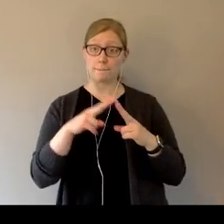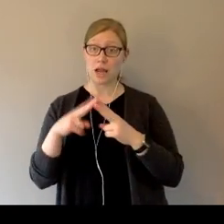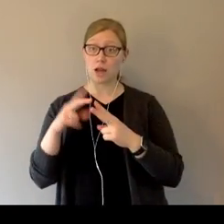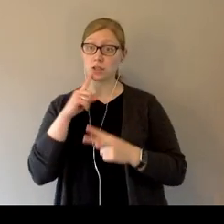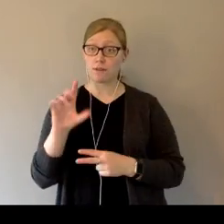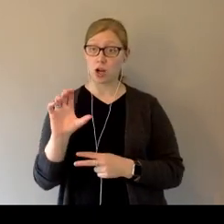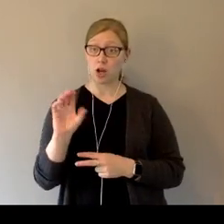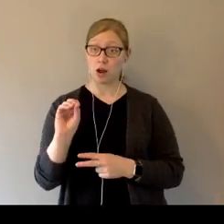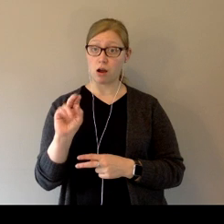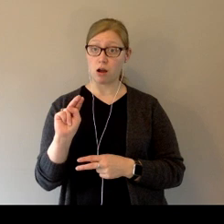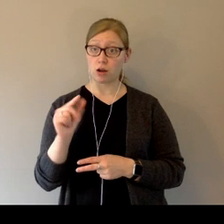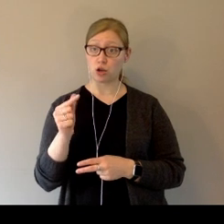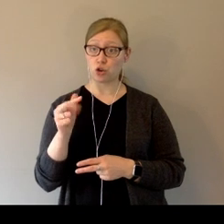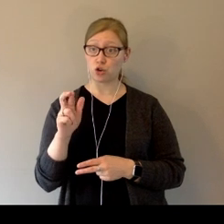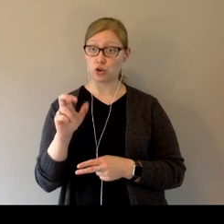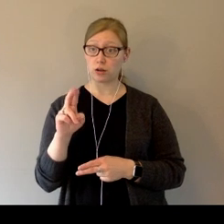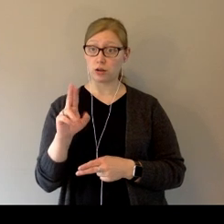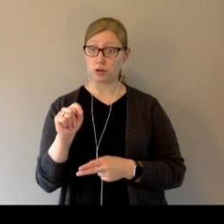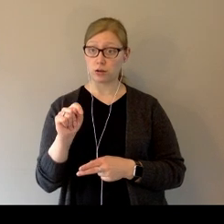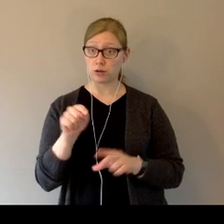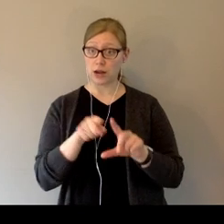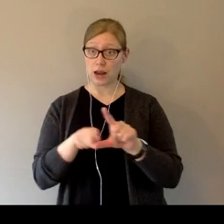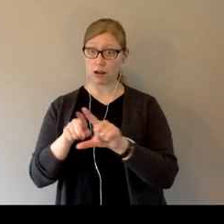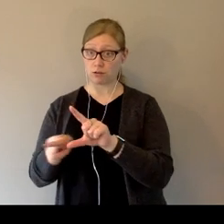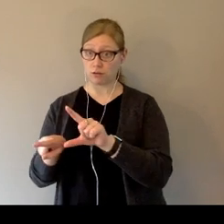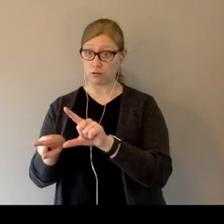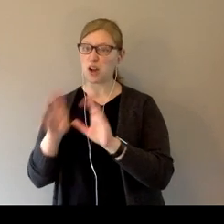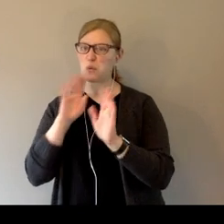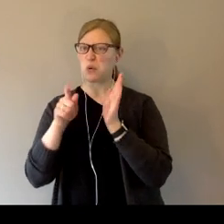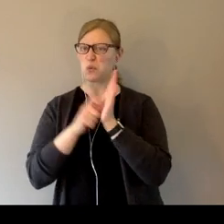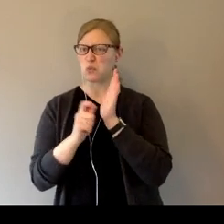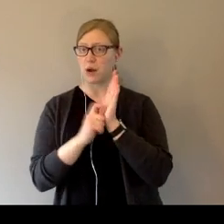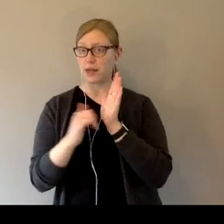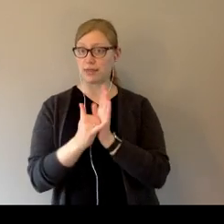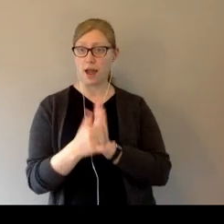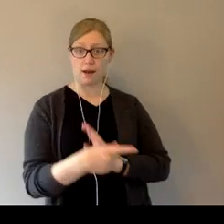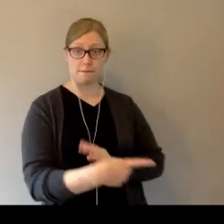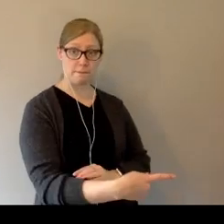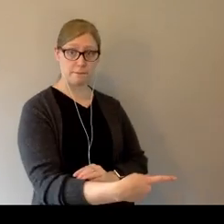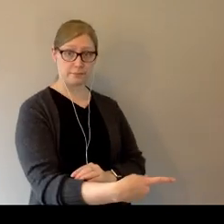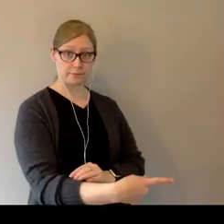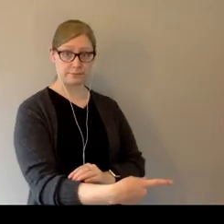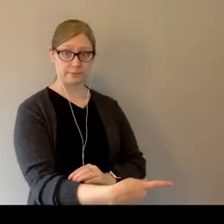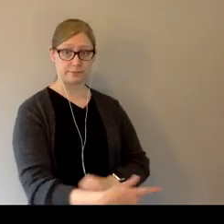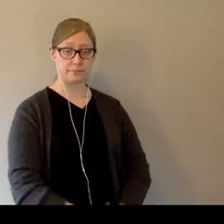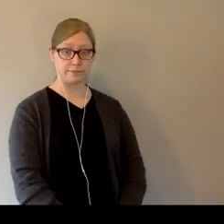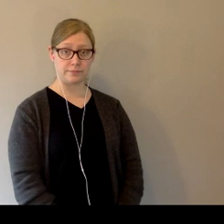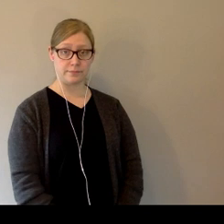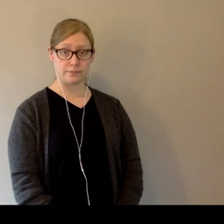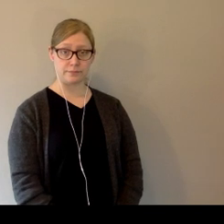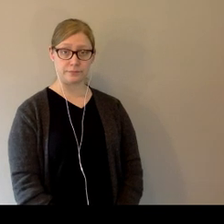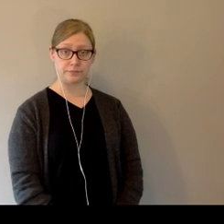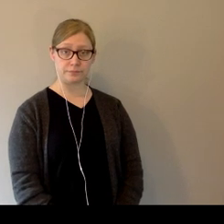angle RSV is congruent to angle